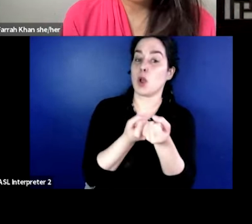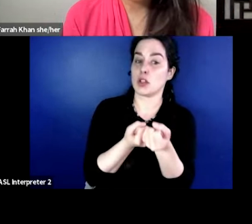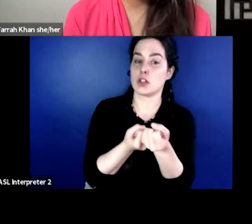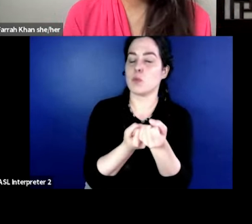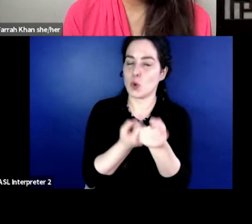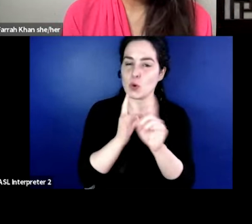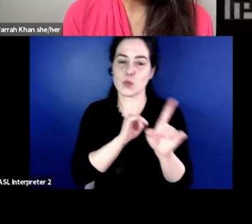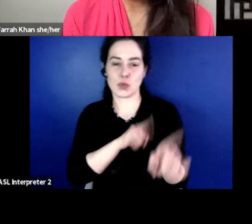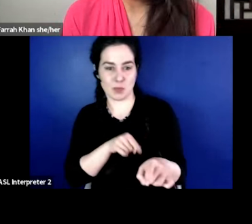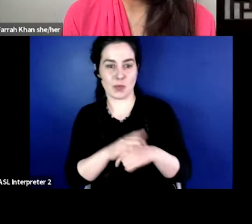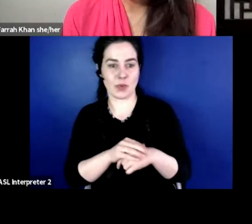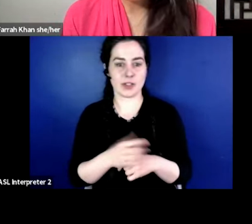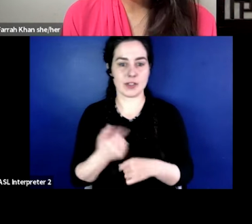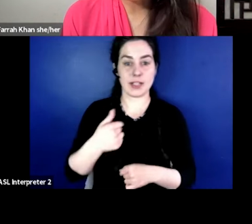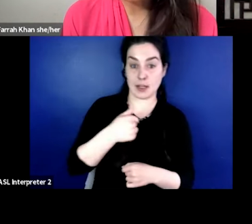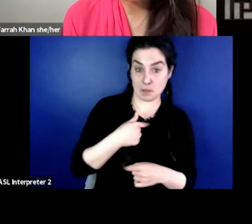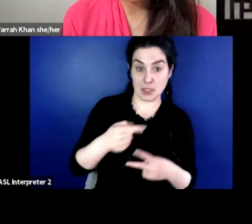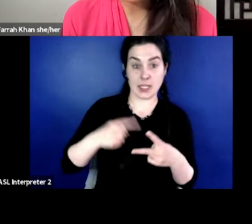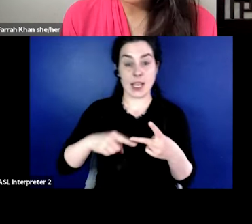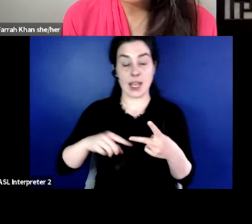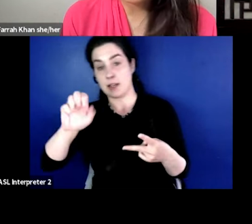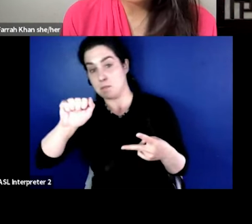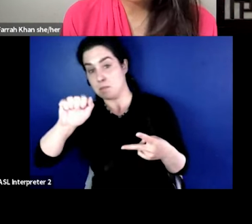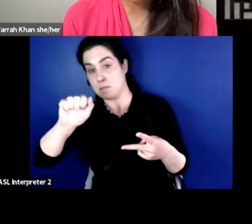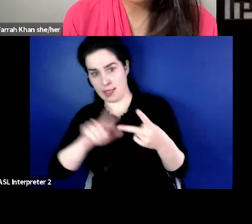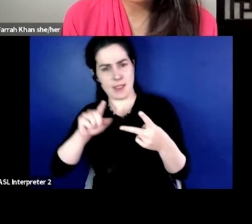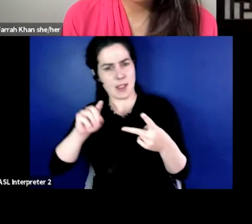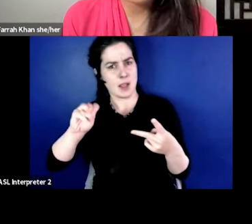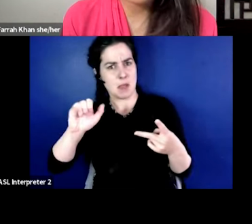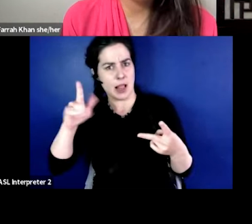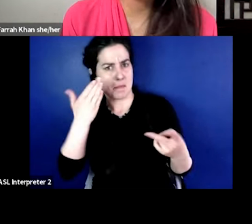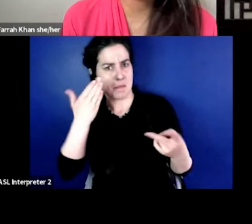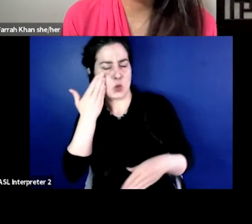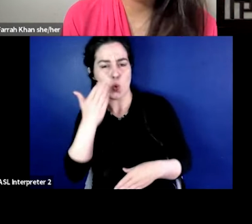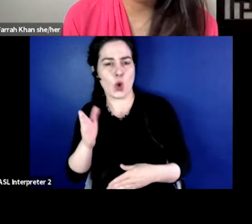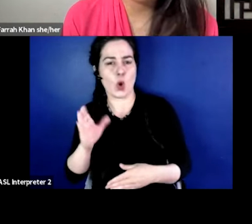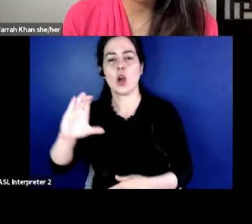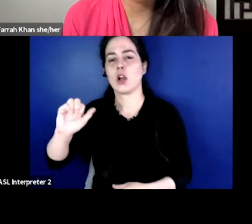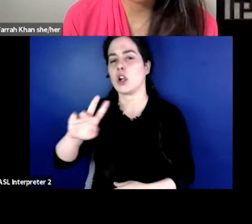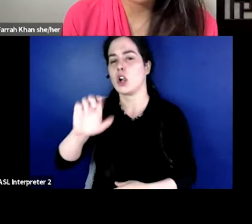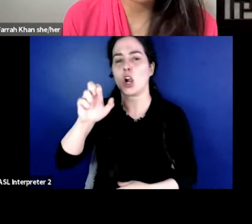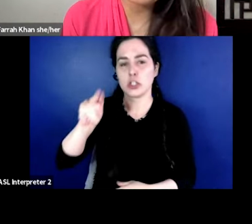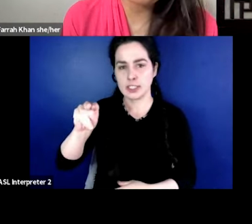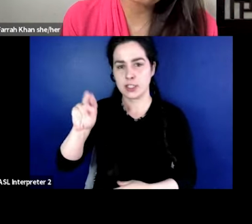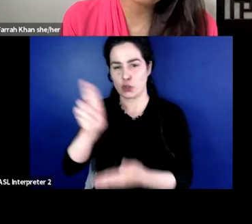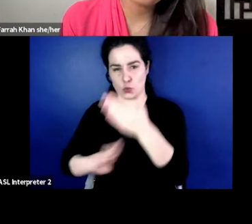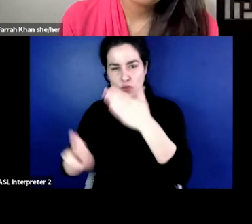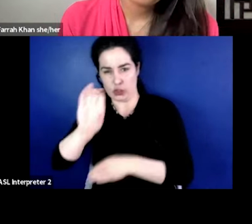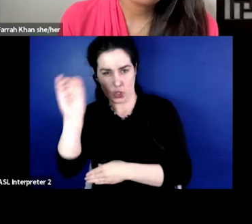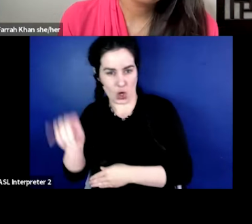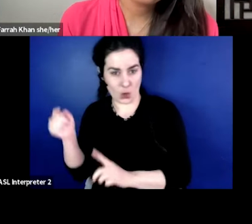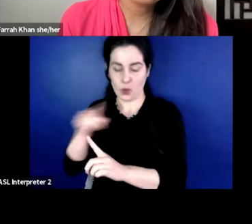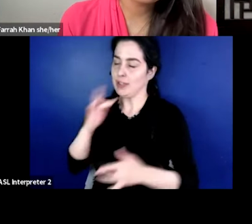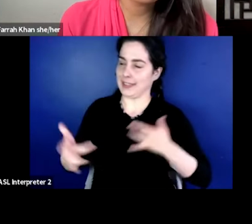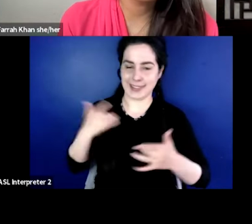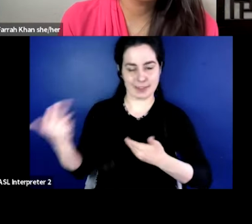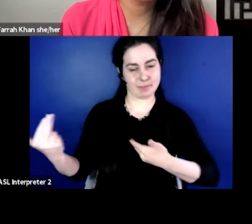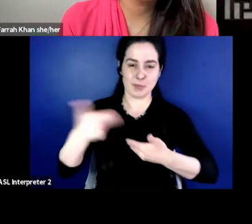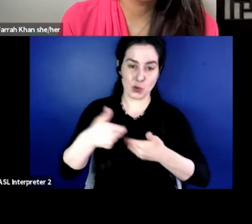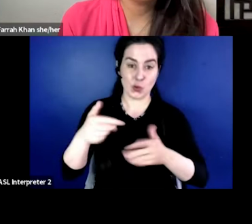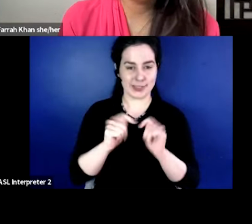Amal Almini. If you don't know Amal, Amal works at Carleton University, and we're so excited to have her join the team. And the support